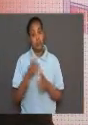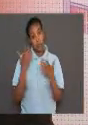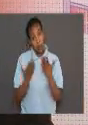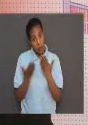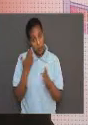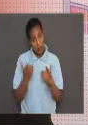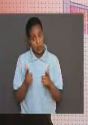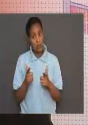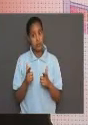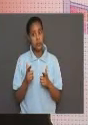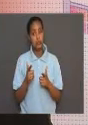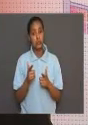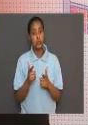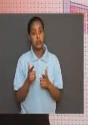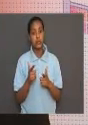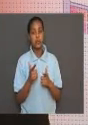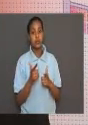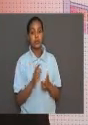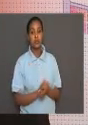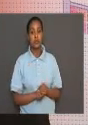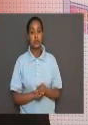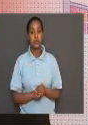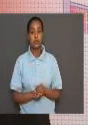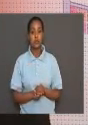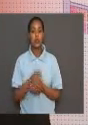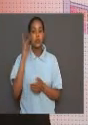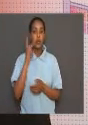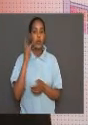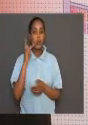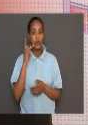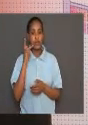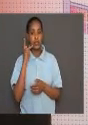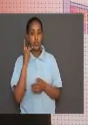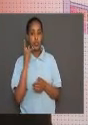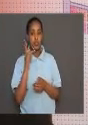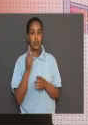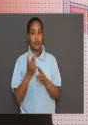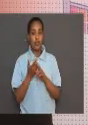polymers every day, probably without even noticing it.